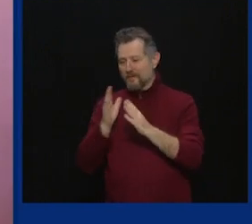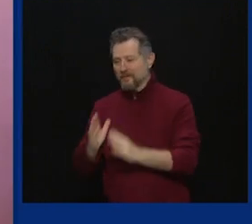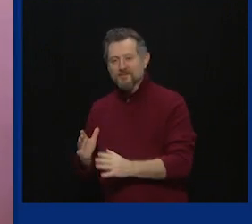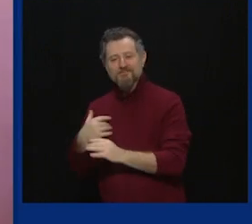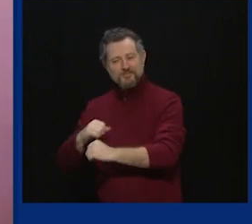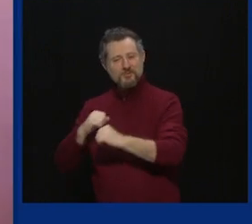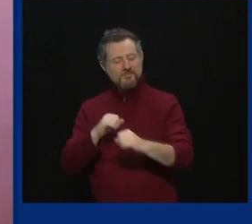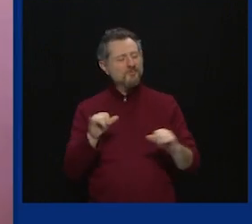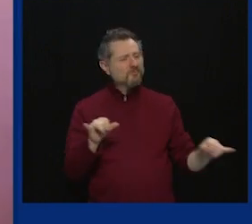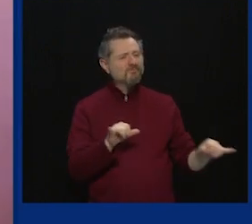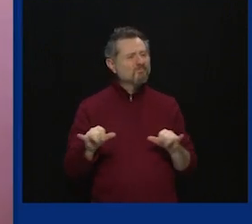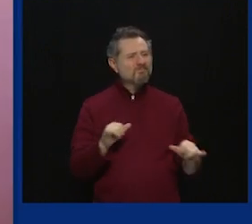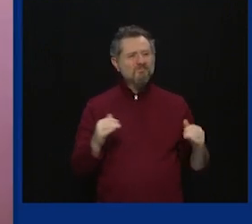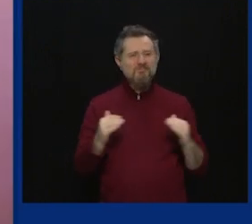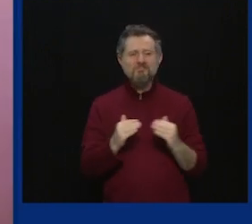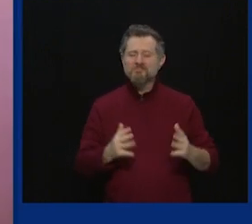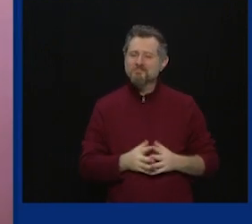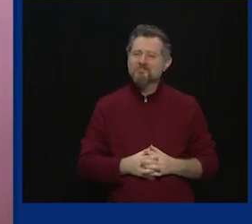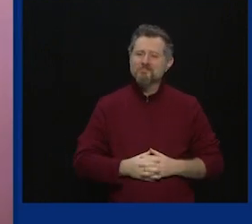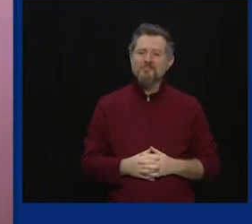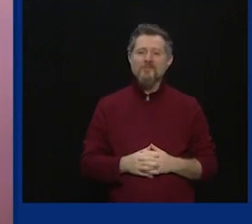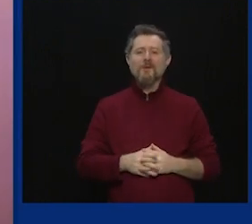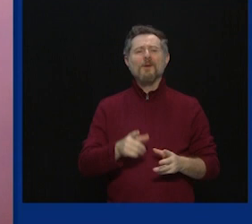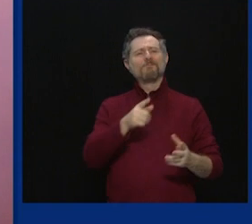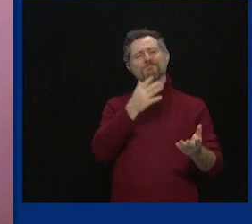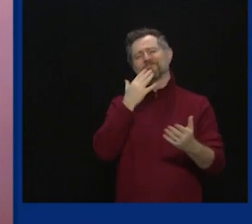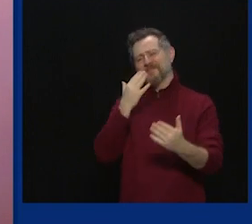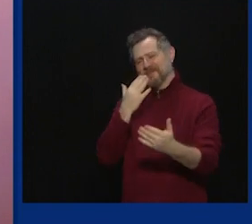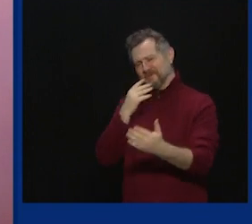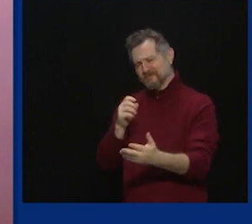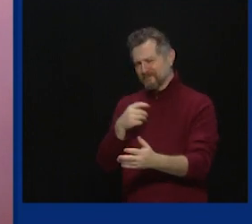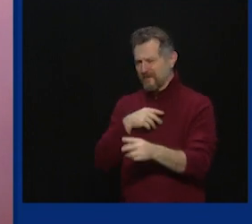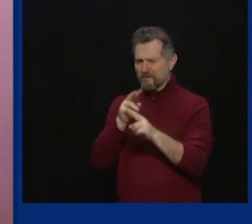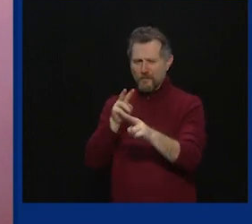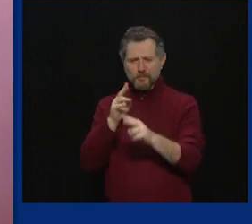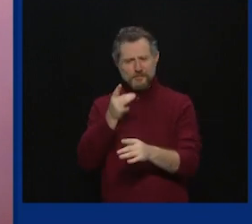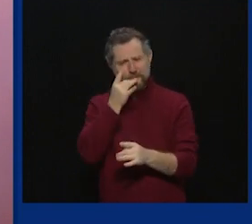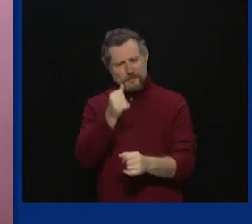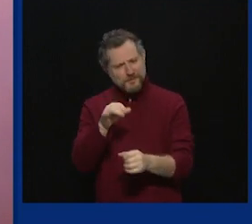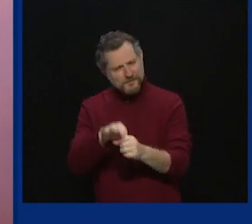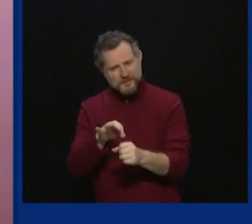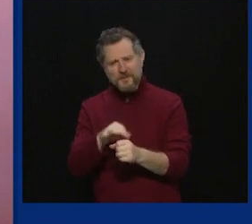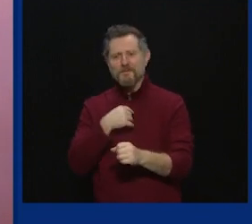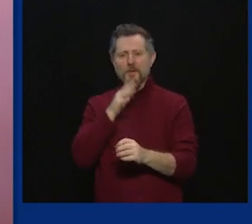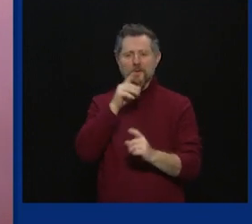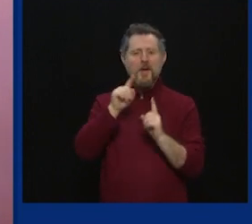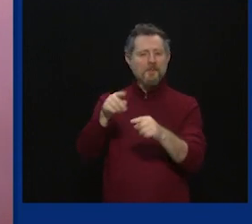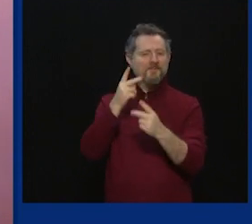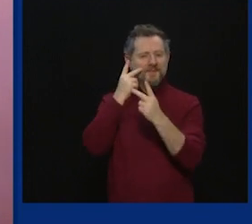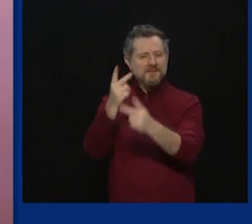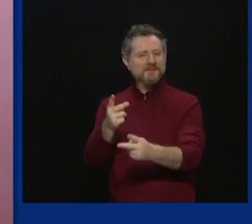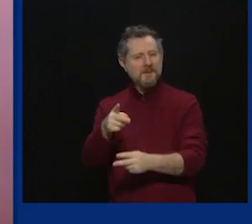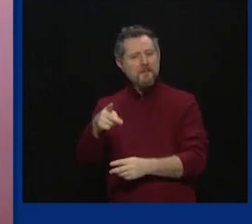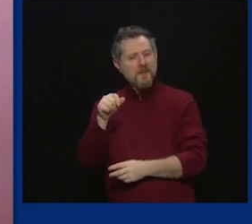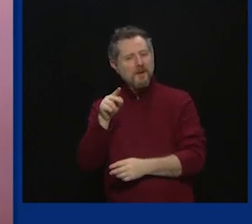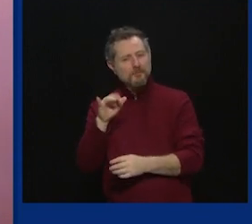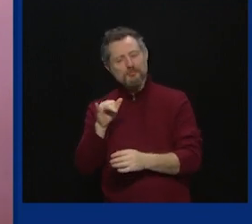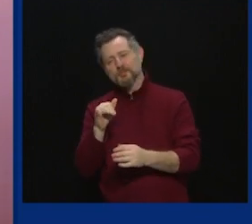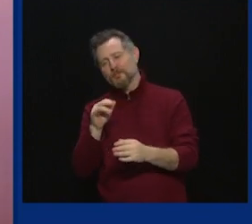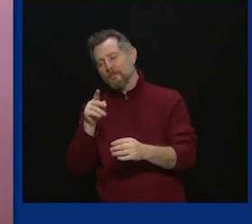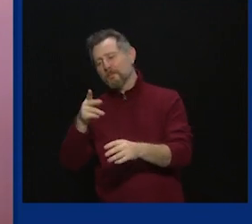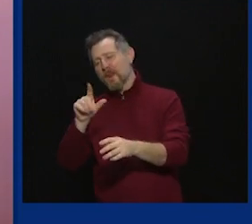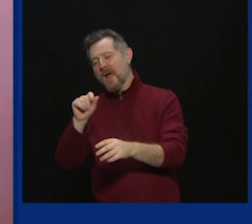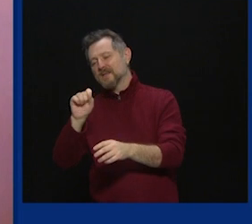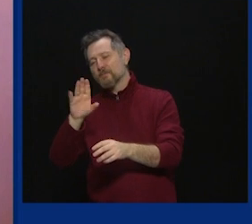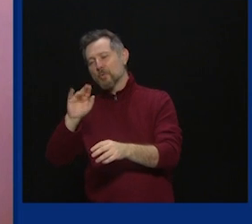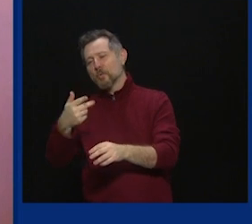thank you. I look forward to having a good cup of tea when I come visit up in Plattsburgh again. And really, we know you're on the front lines, and your courage